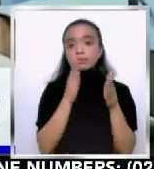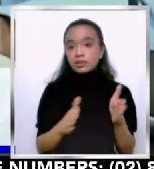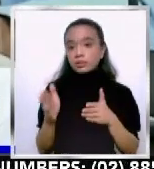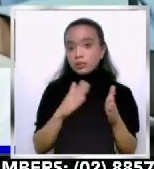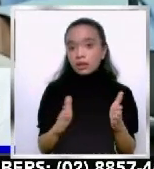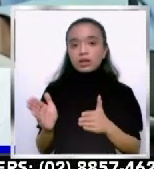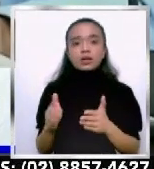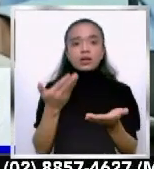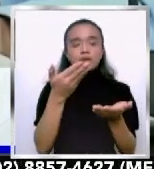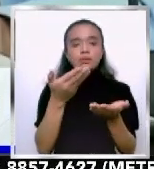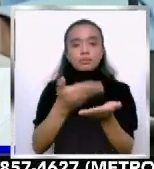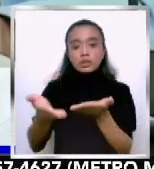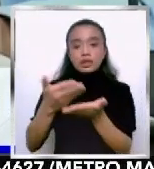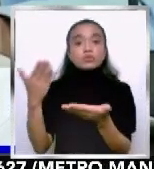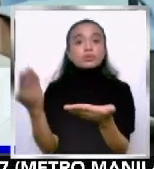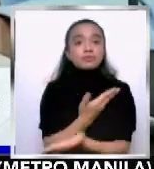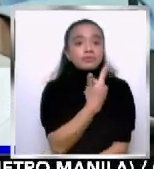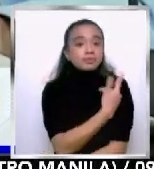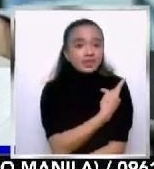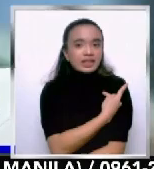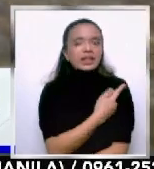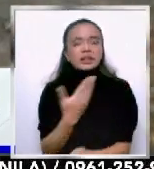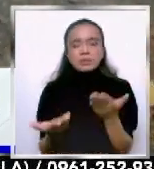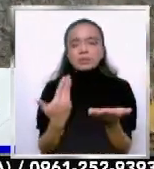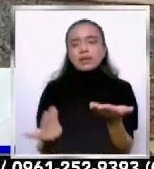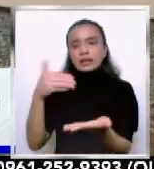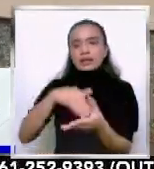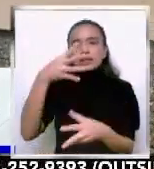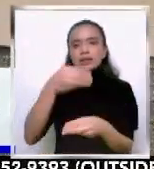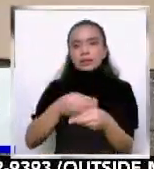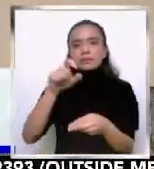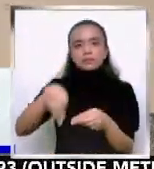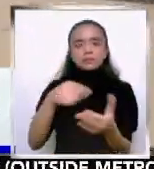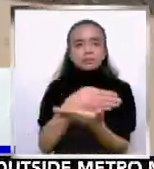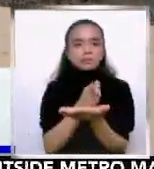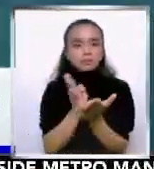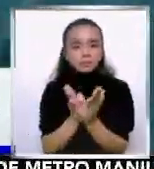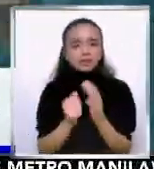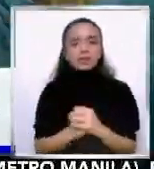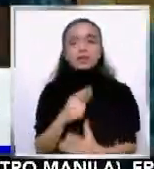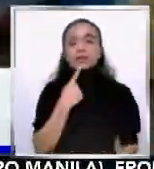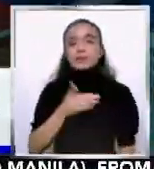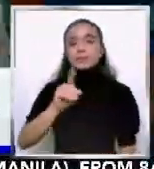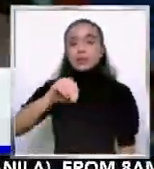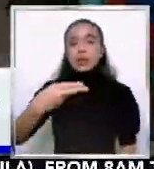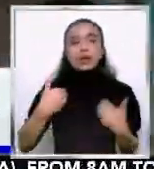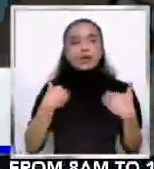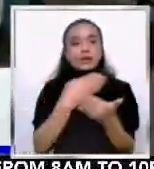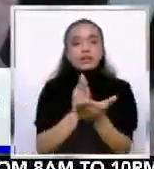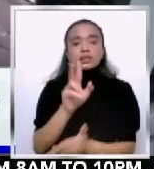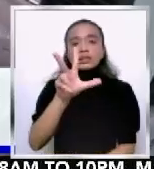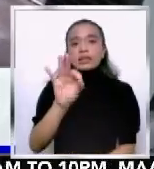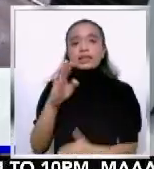new generation of vaccines, we might be needing additional funds. Kulang naman ayon sa DOH ang inilaang budget na 39 billion